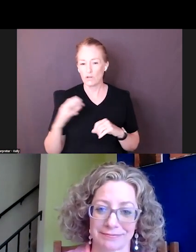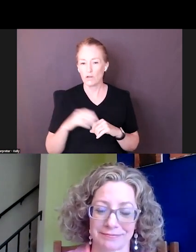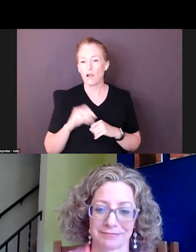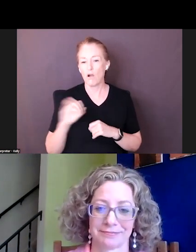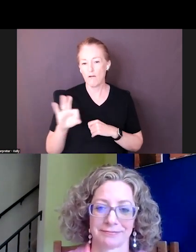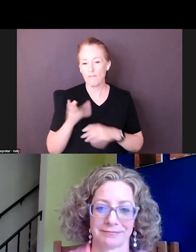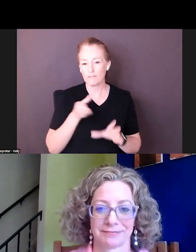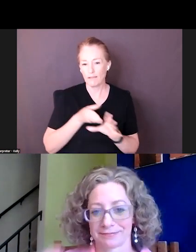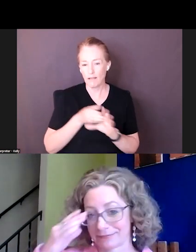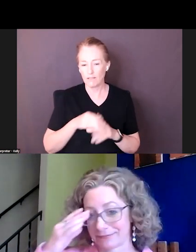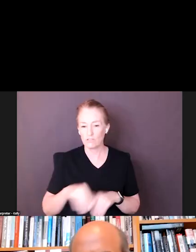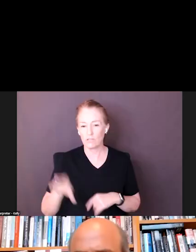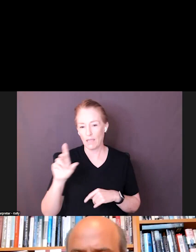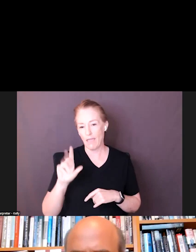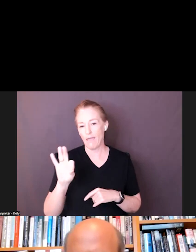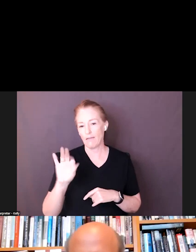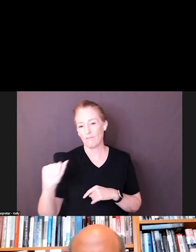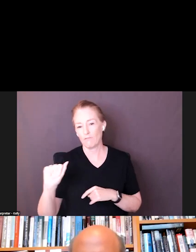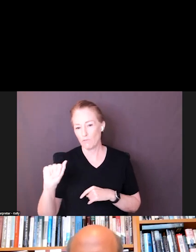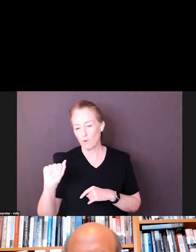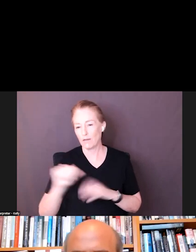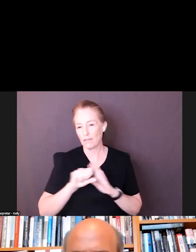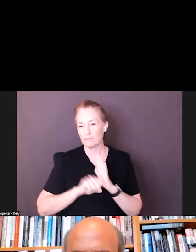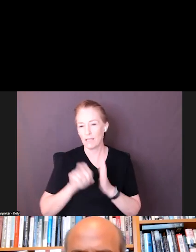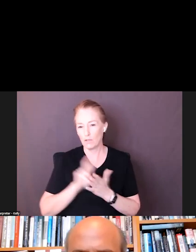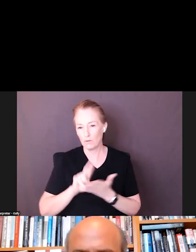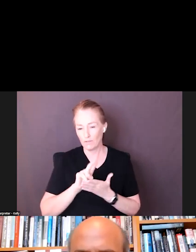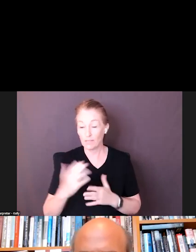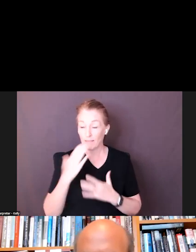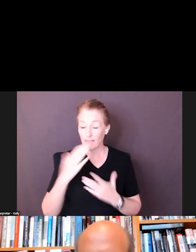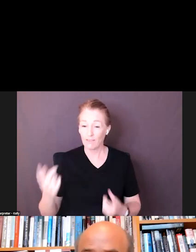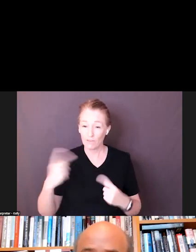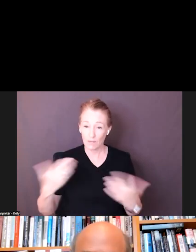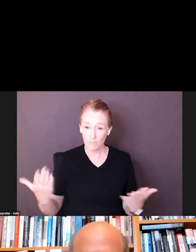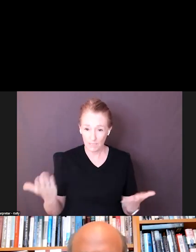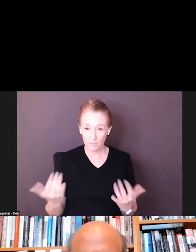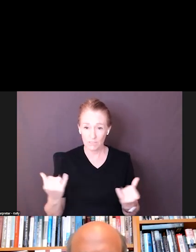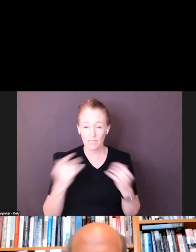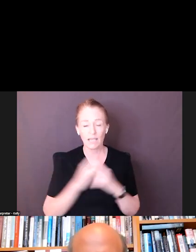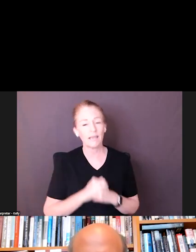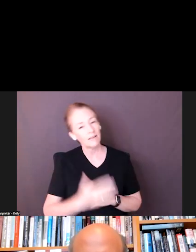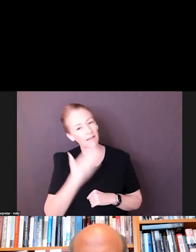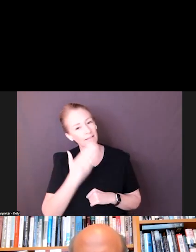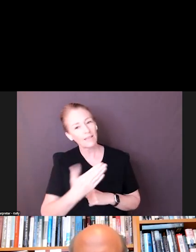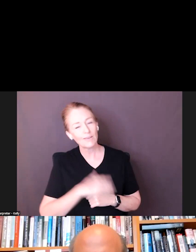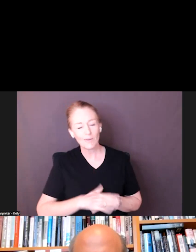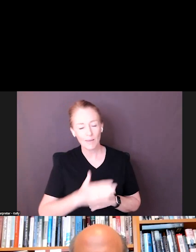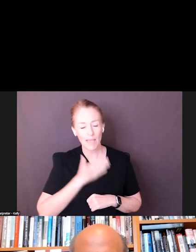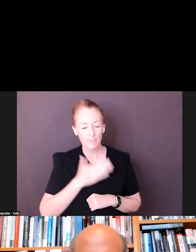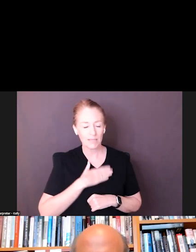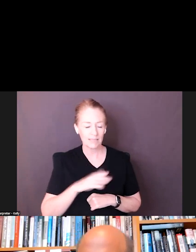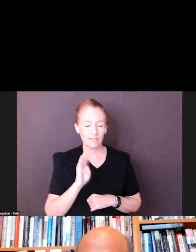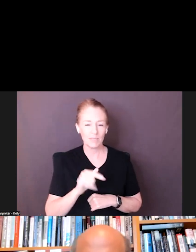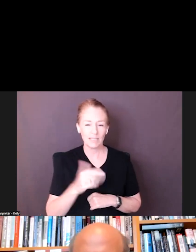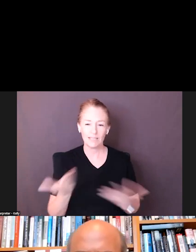reflections. Thank you, Megan. Happy to do so, and happy to be on this call again and see everyone. Many of